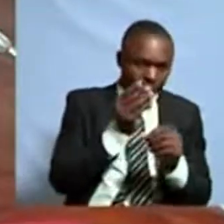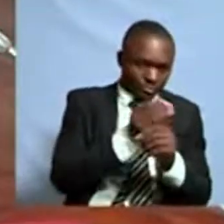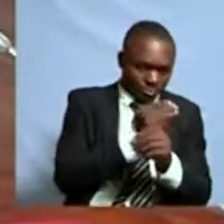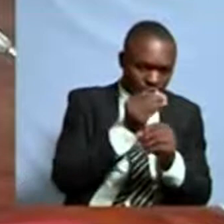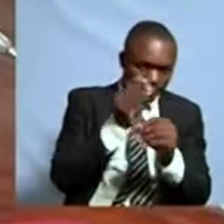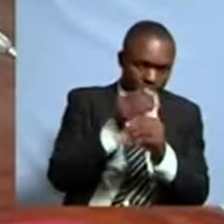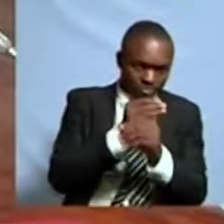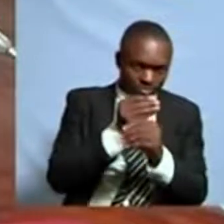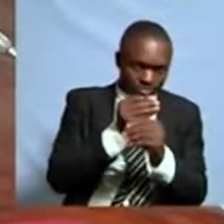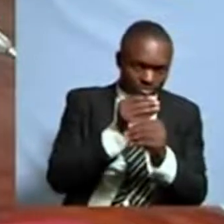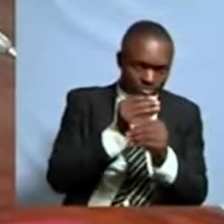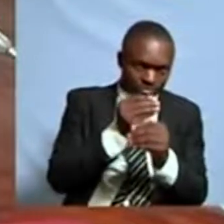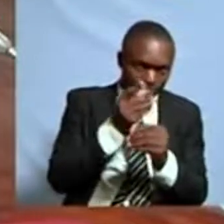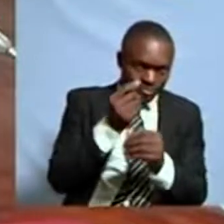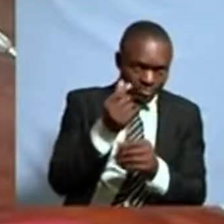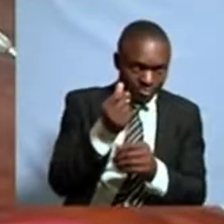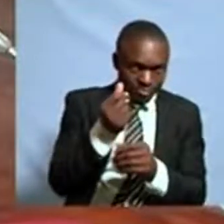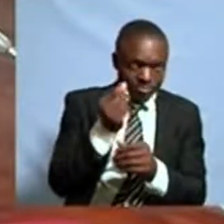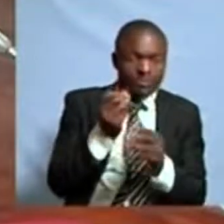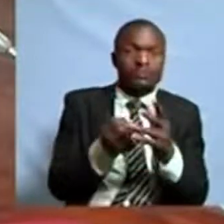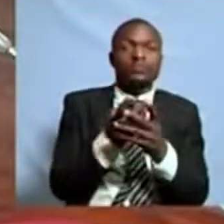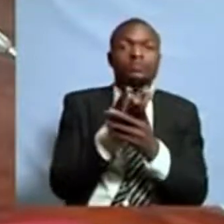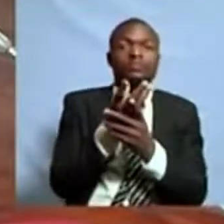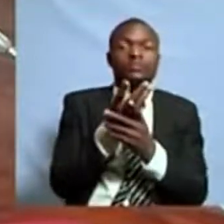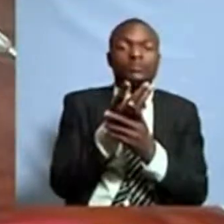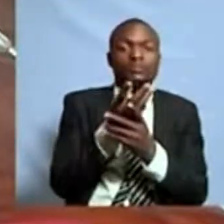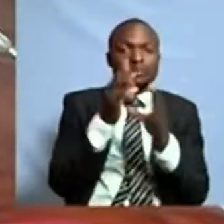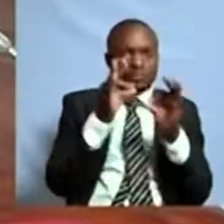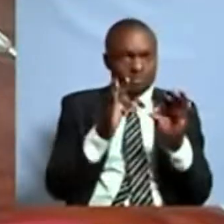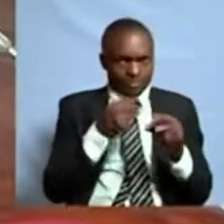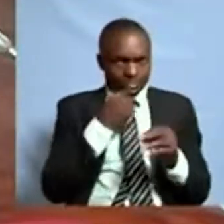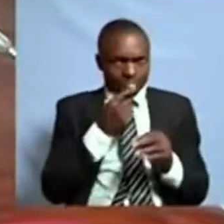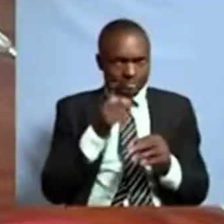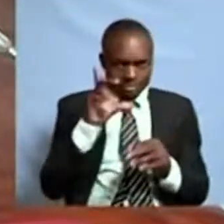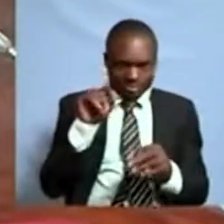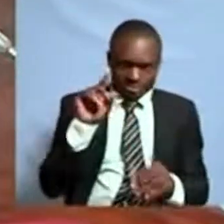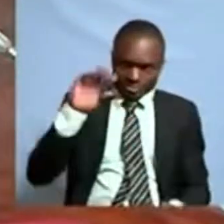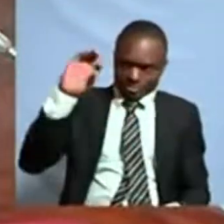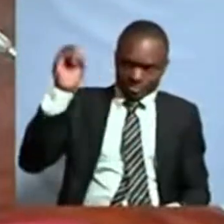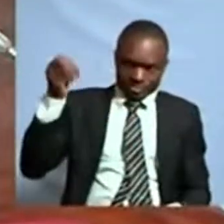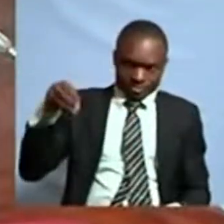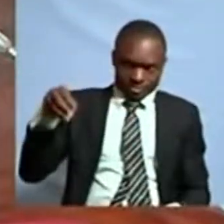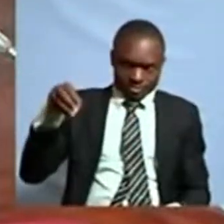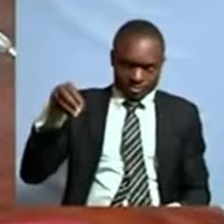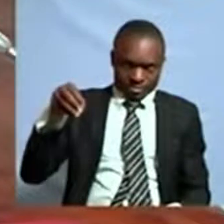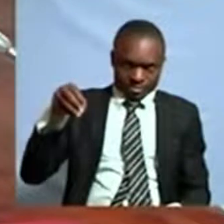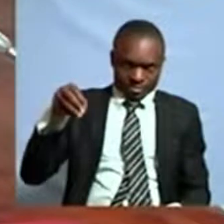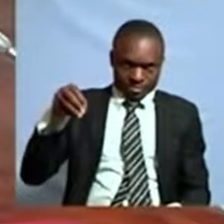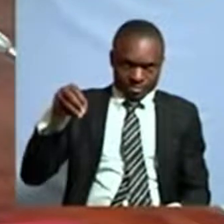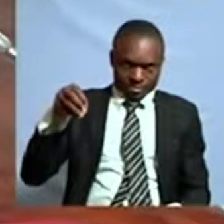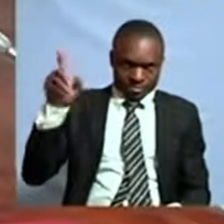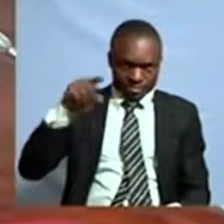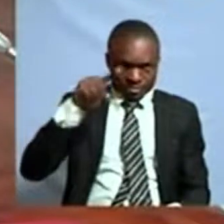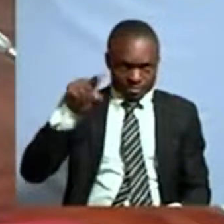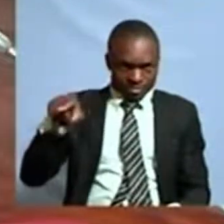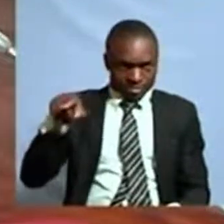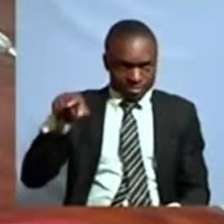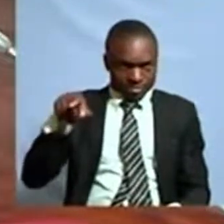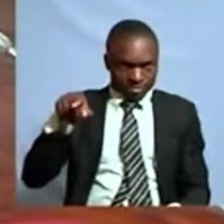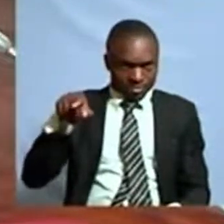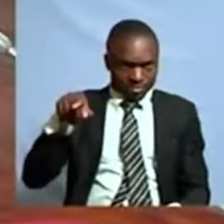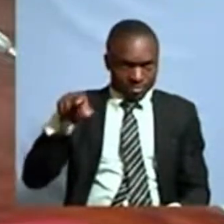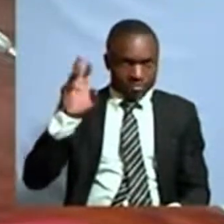amount of money has grown. So even when you say 20% of X, it's 20% of